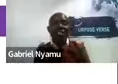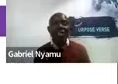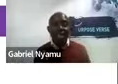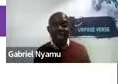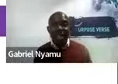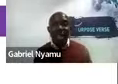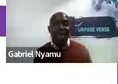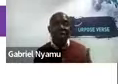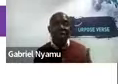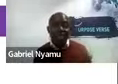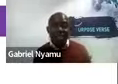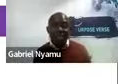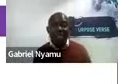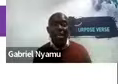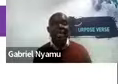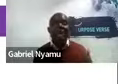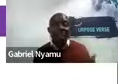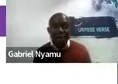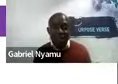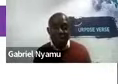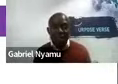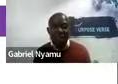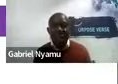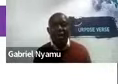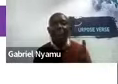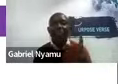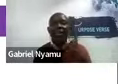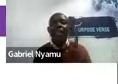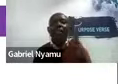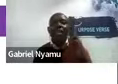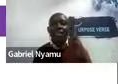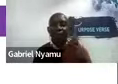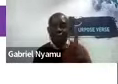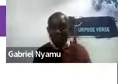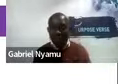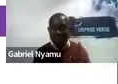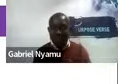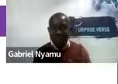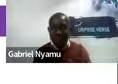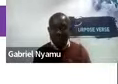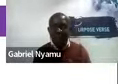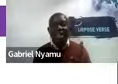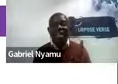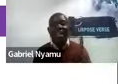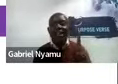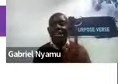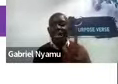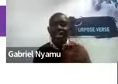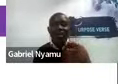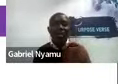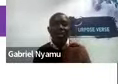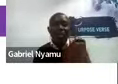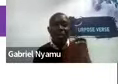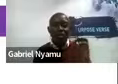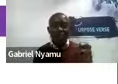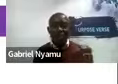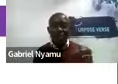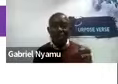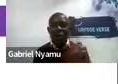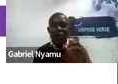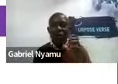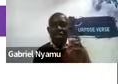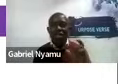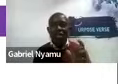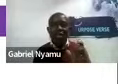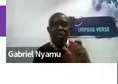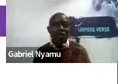to sustain the universe as a habitable place. But then there's an individual purpose. And finally, it's something we call organizational purpose.